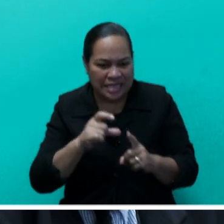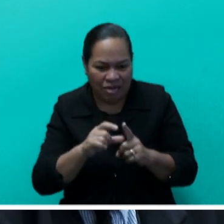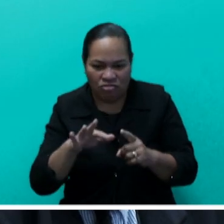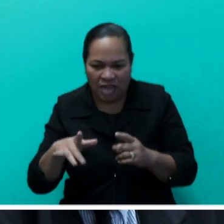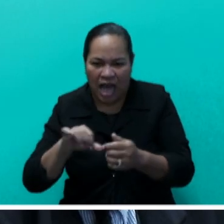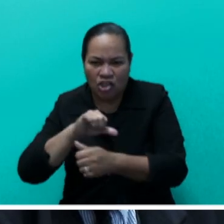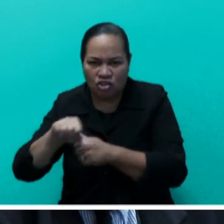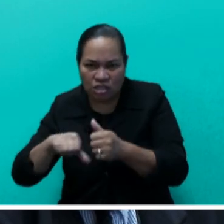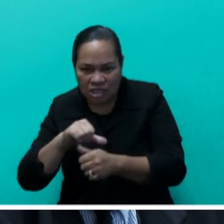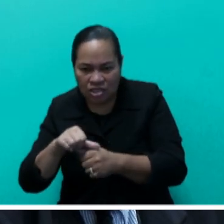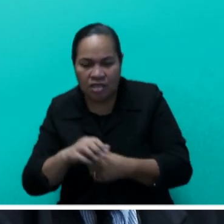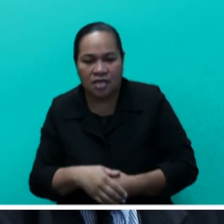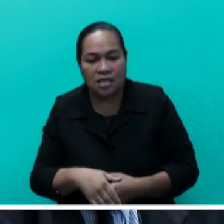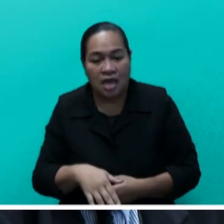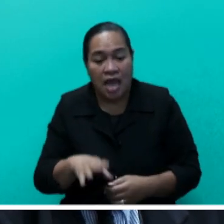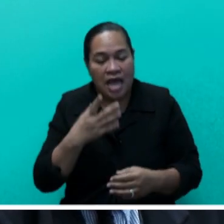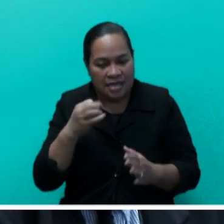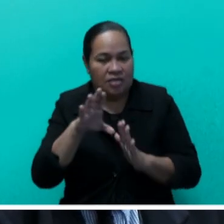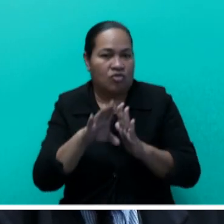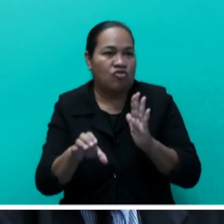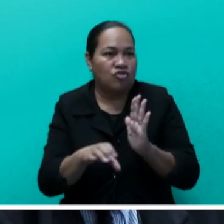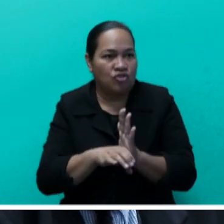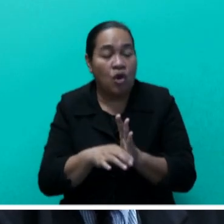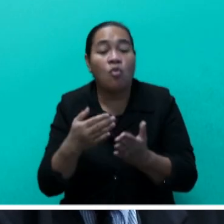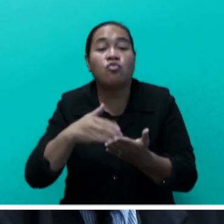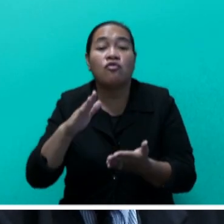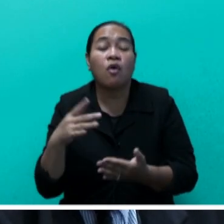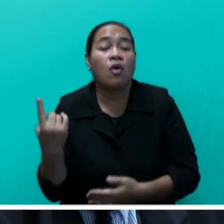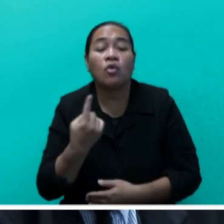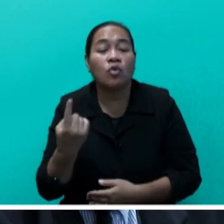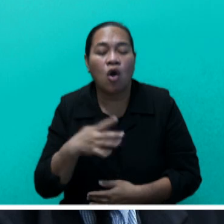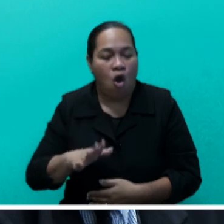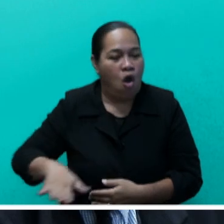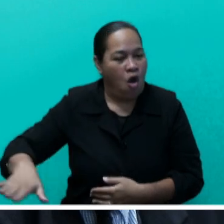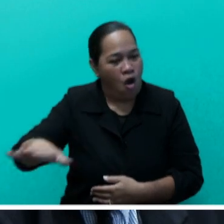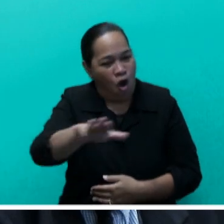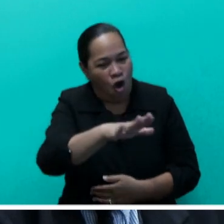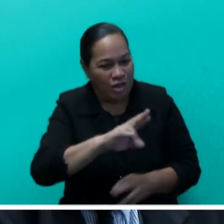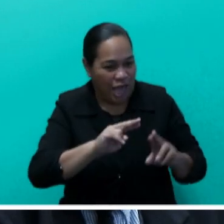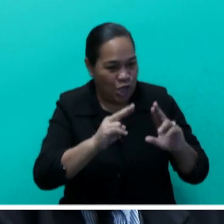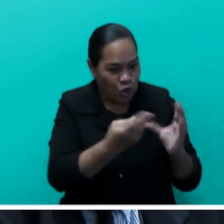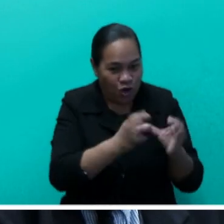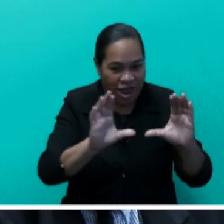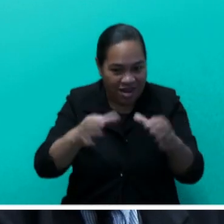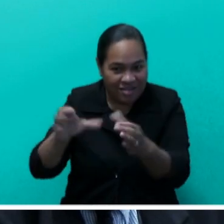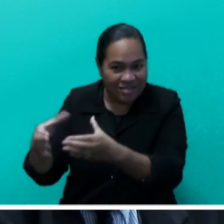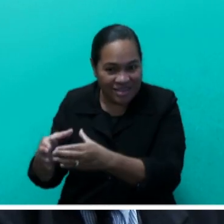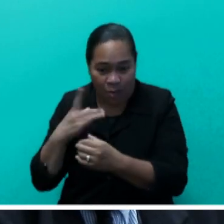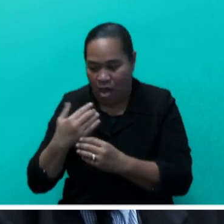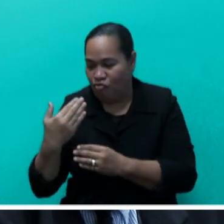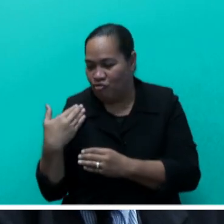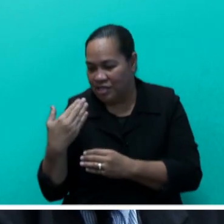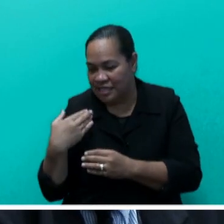the Constitution, were approved by all of the unions at the recent